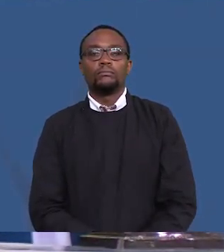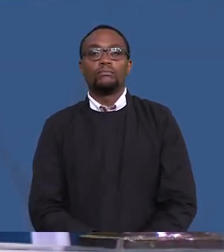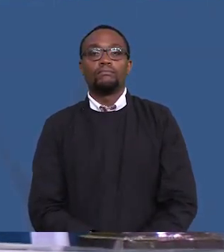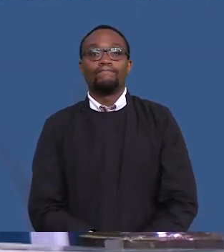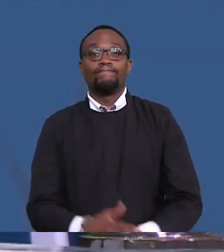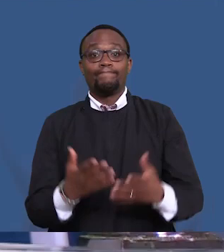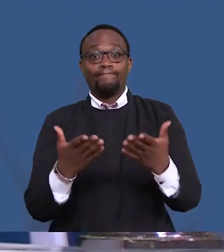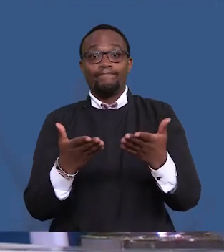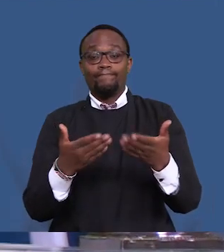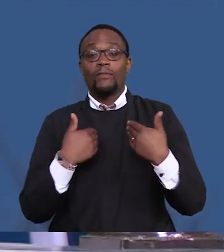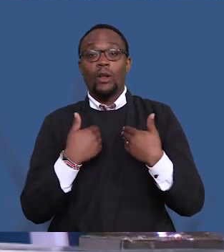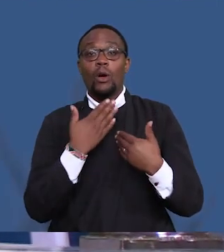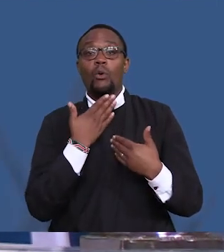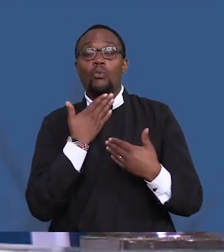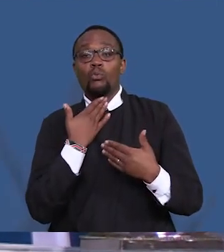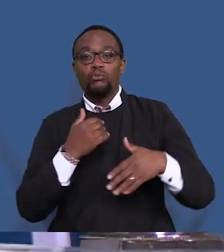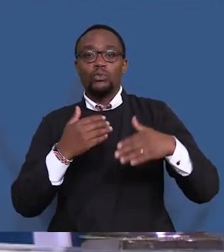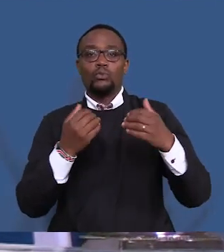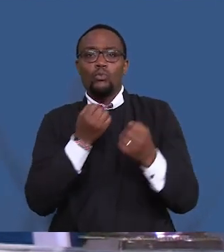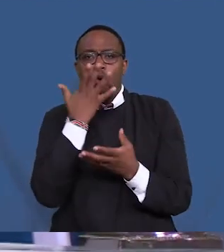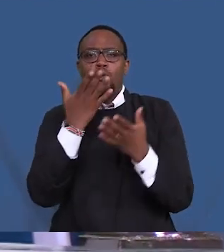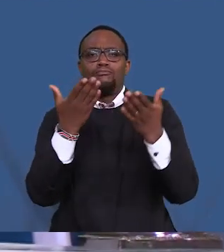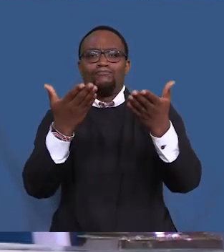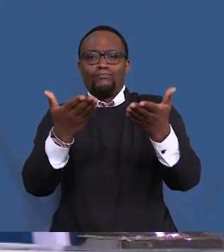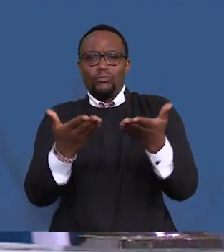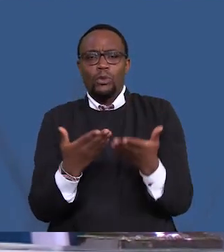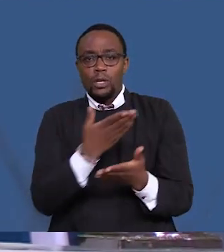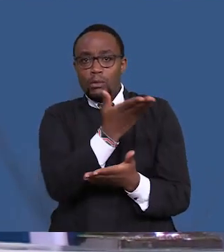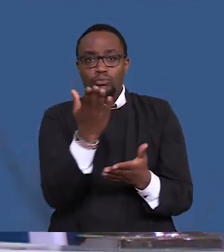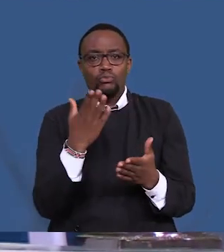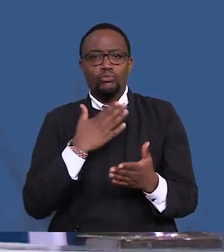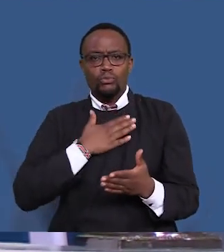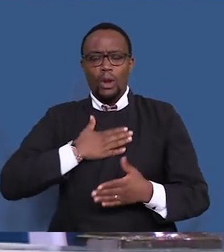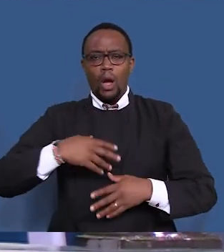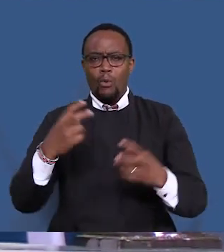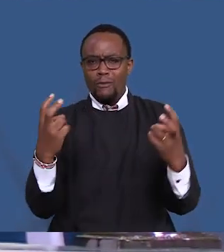Well, allow me to extend a very warm welcome to you, our viewers.